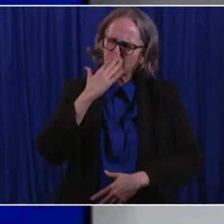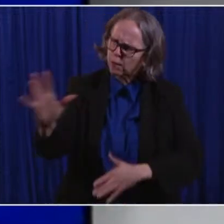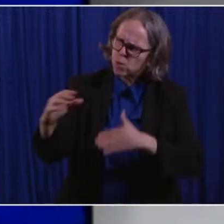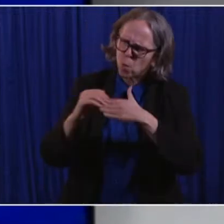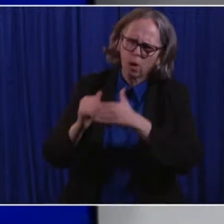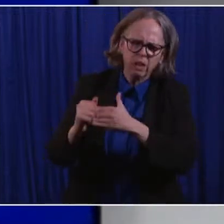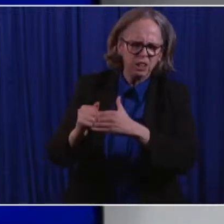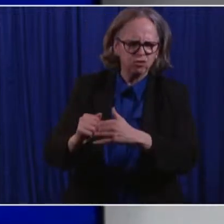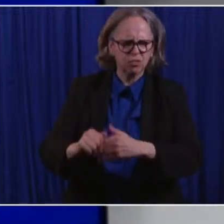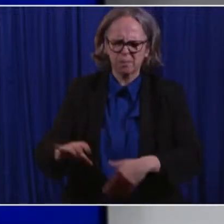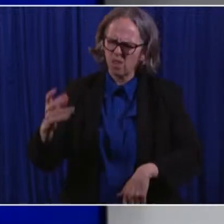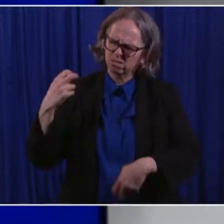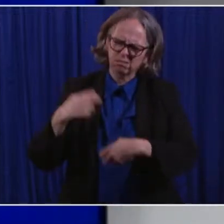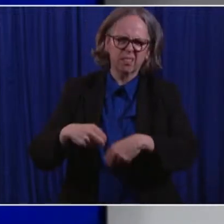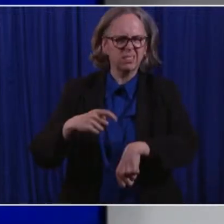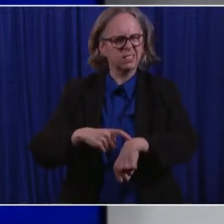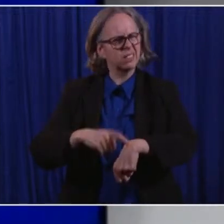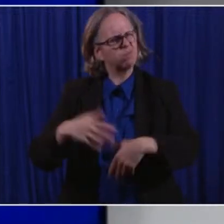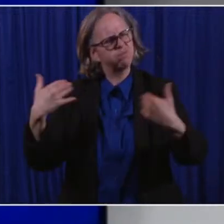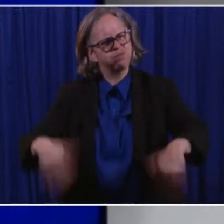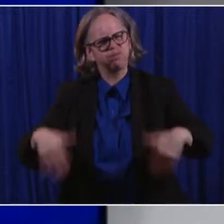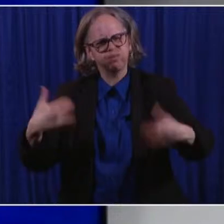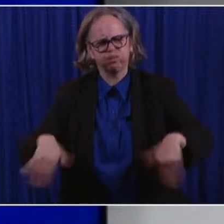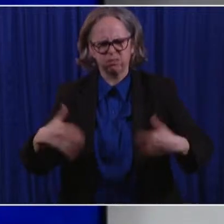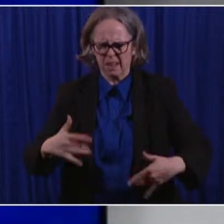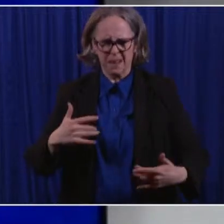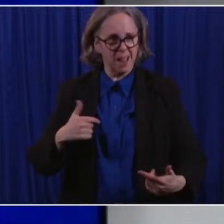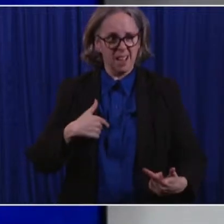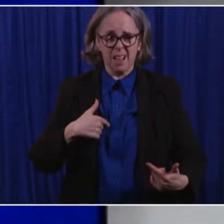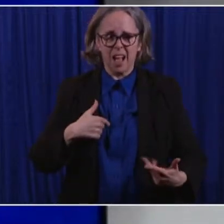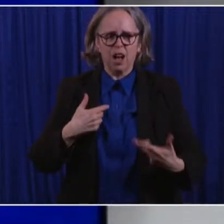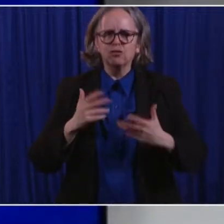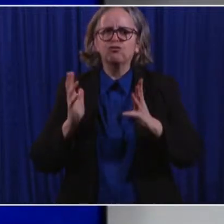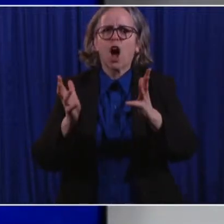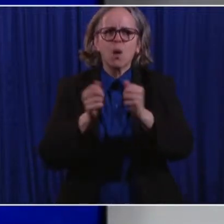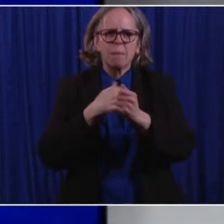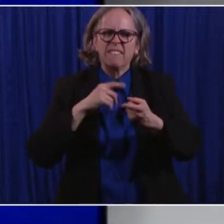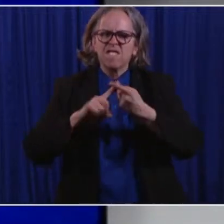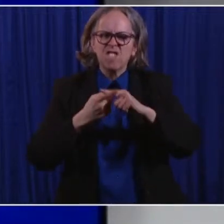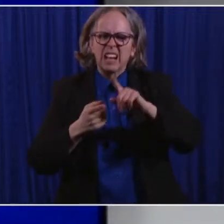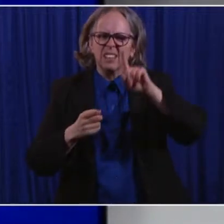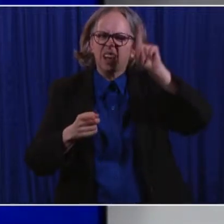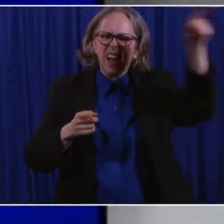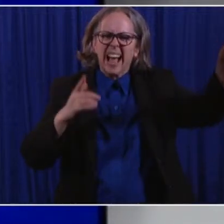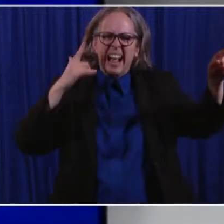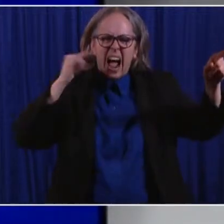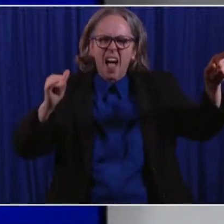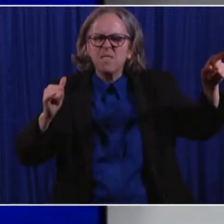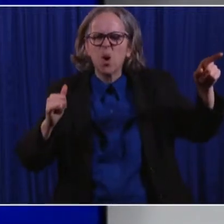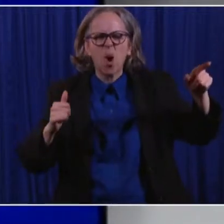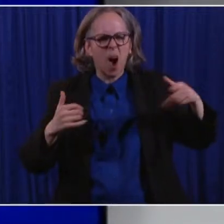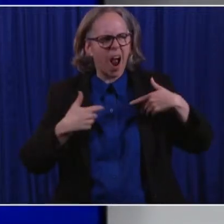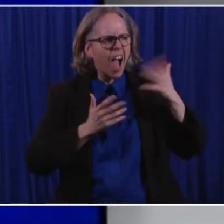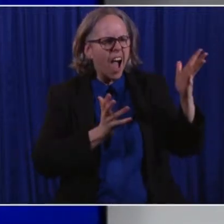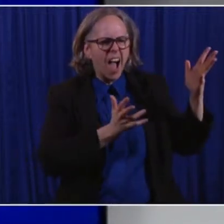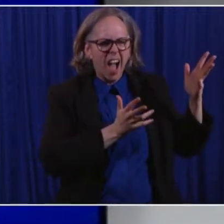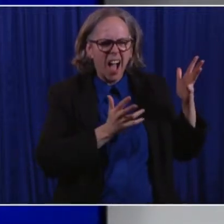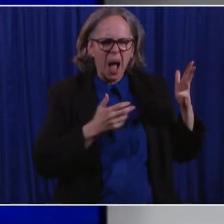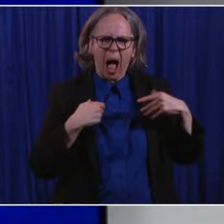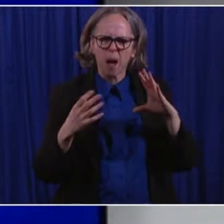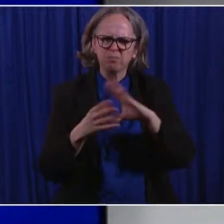exciting for me when I talk to my friends, my college buddies out in California, and your name comes up, and the first thing they say